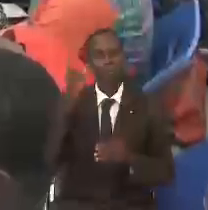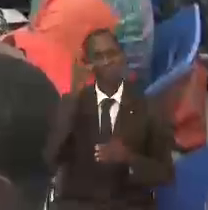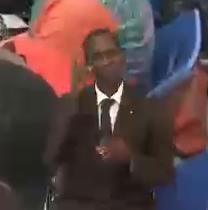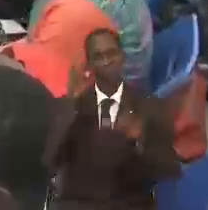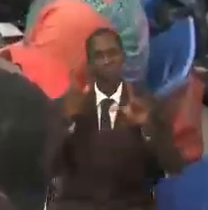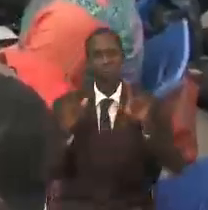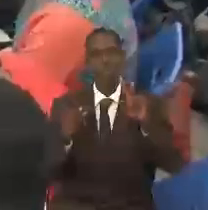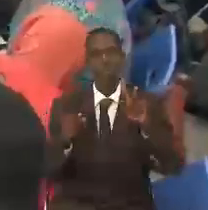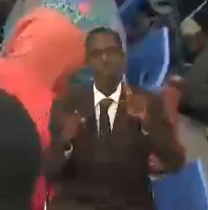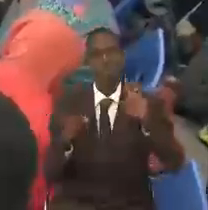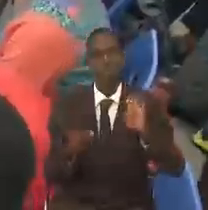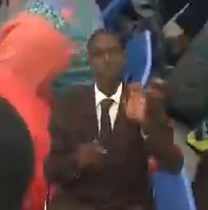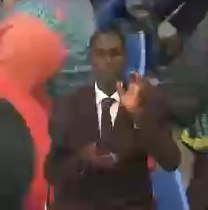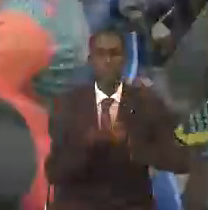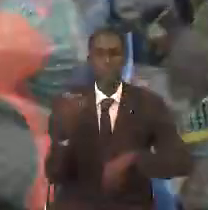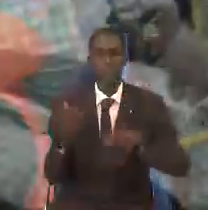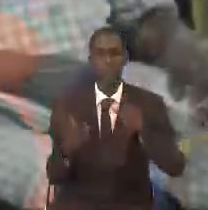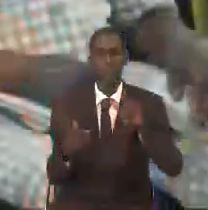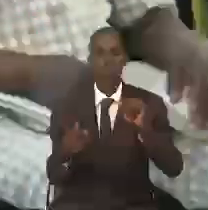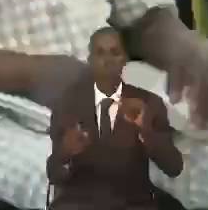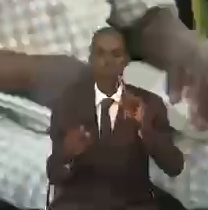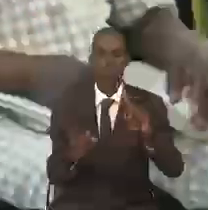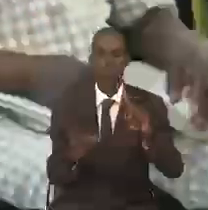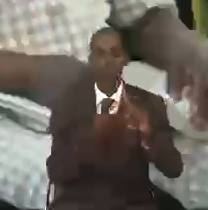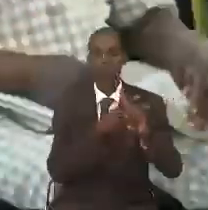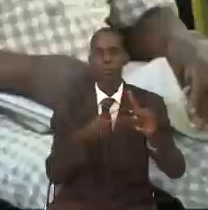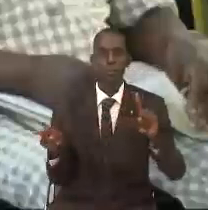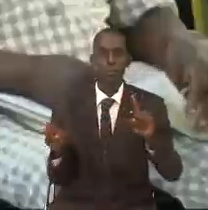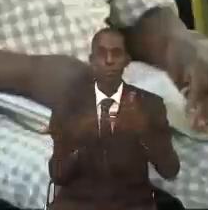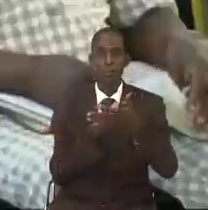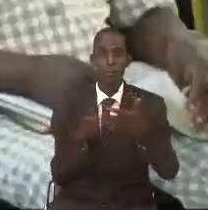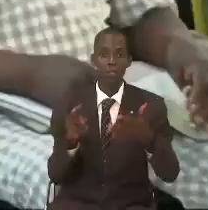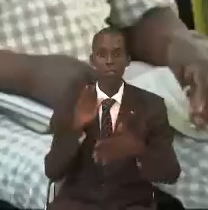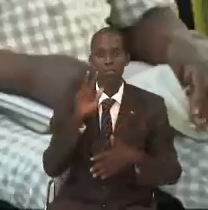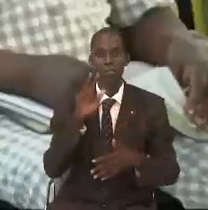I'm reading from verse 34. Luke